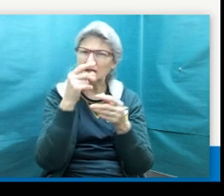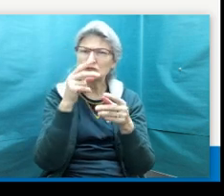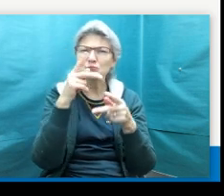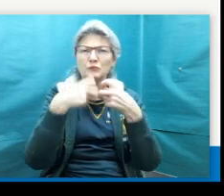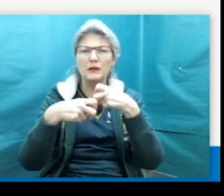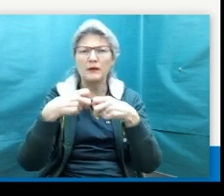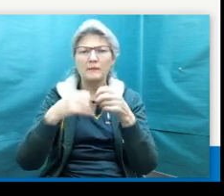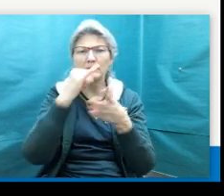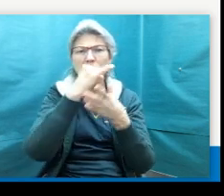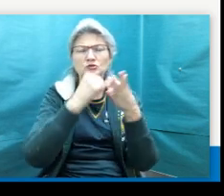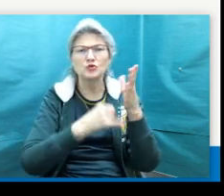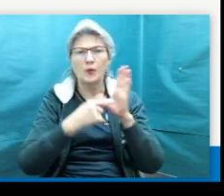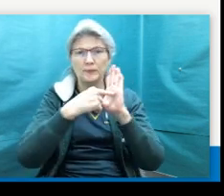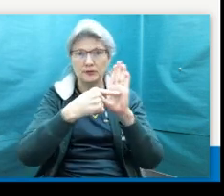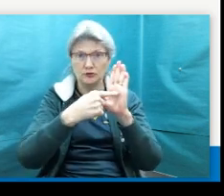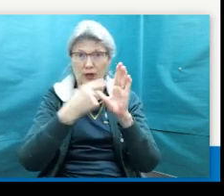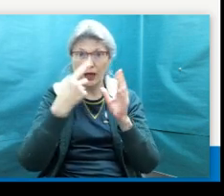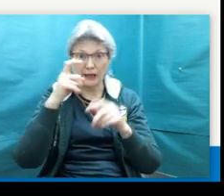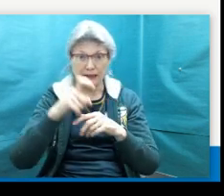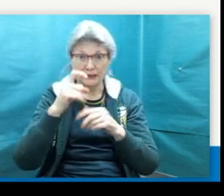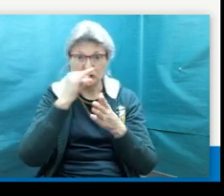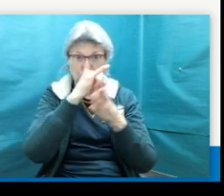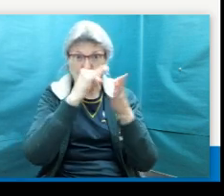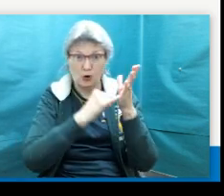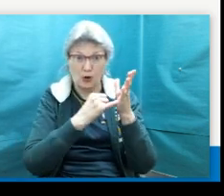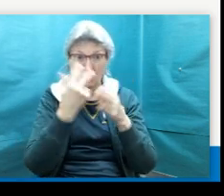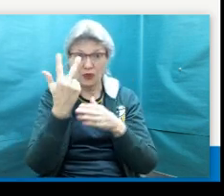a model. So I need to draw